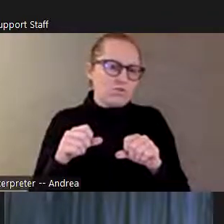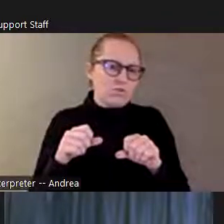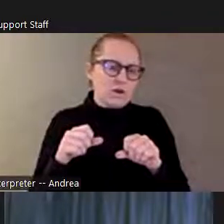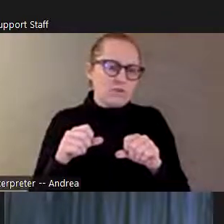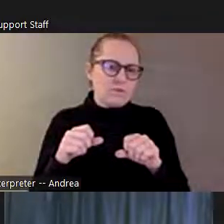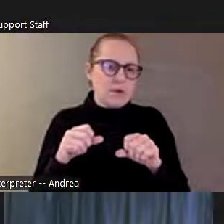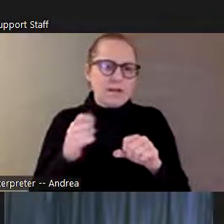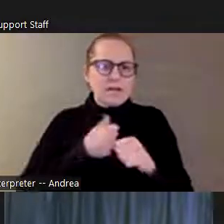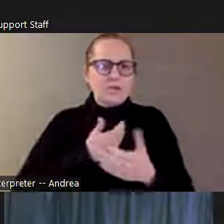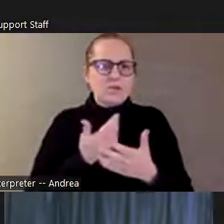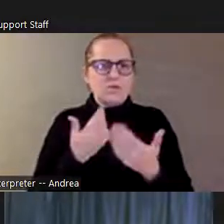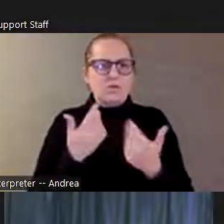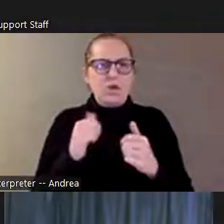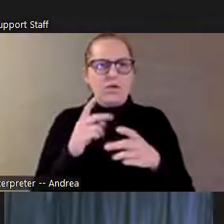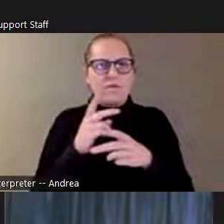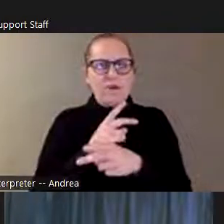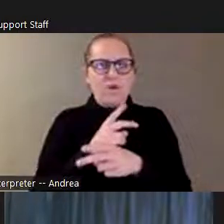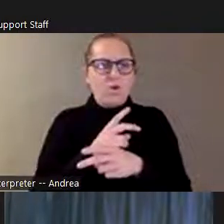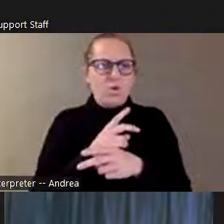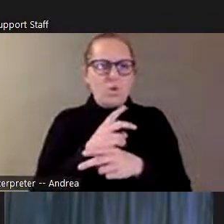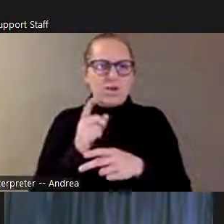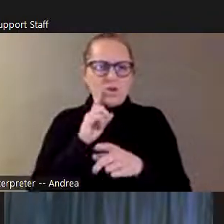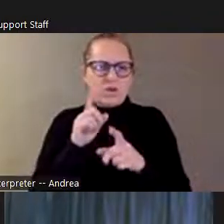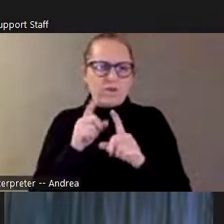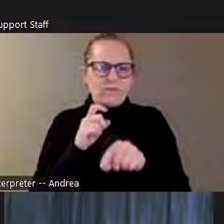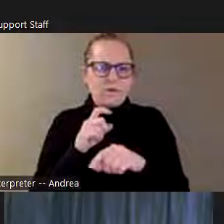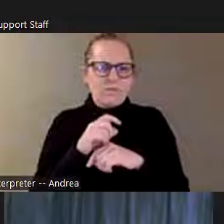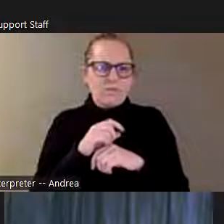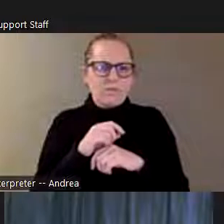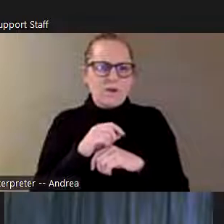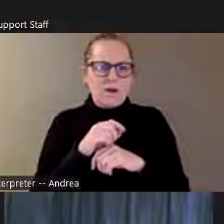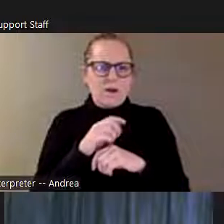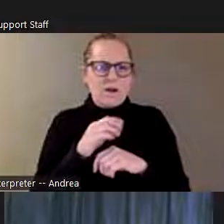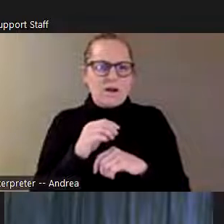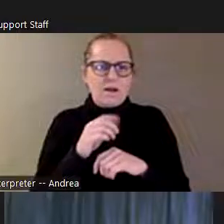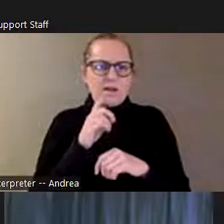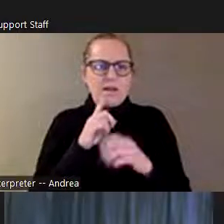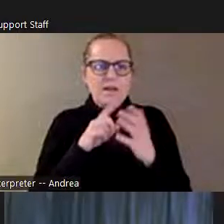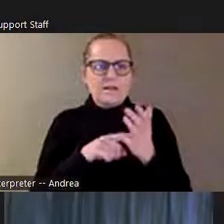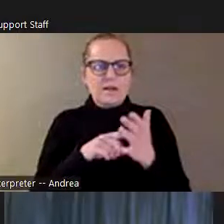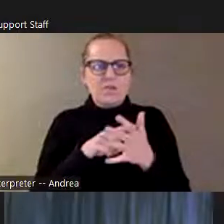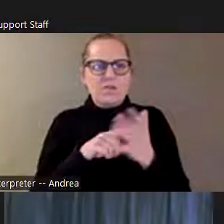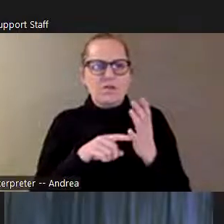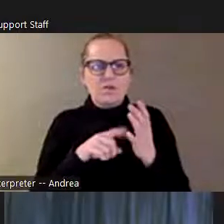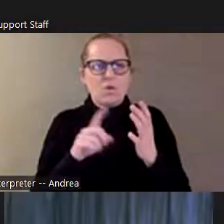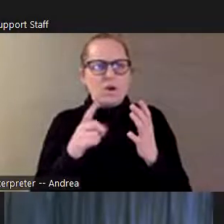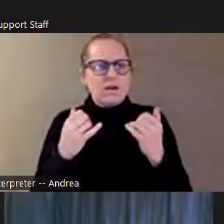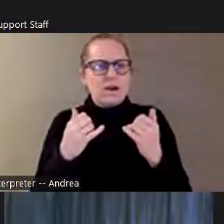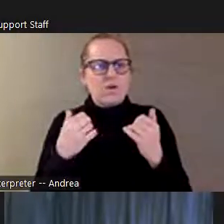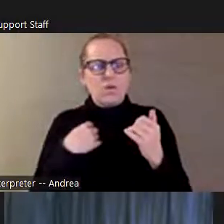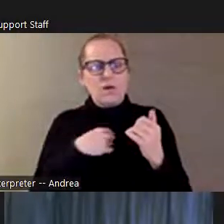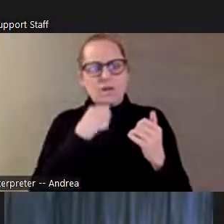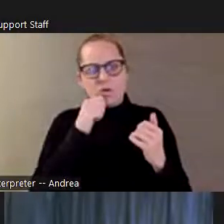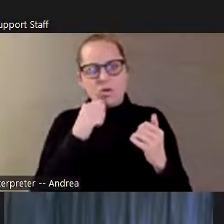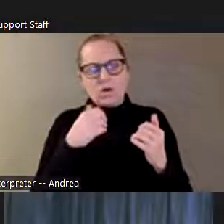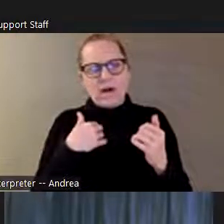I'm exhausted trying to figure out where this is really coming from. And the examples where right now we don't have, that